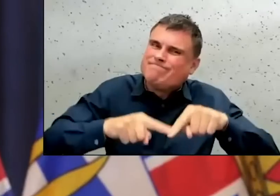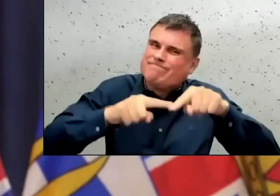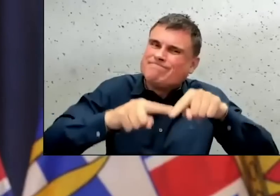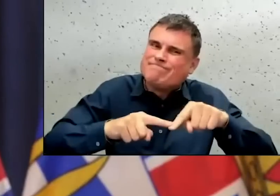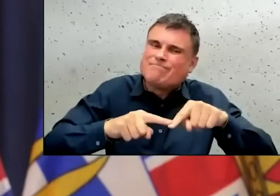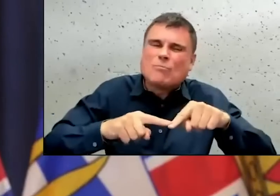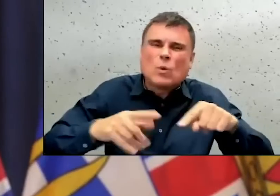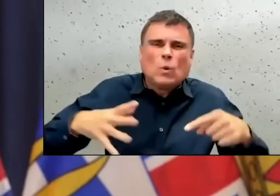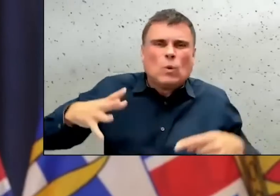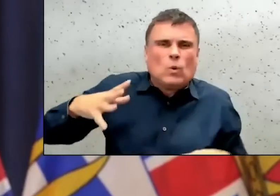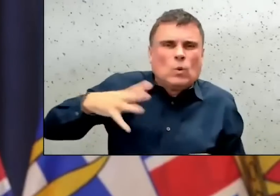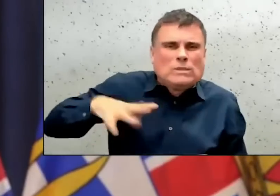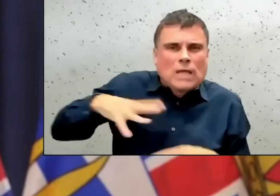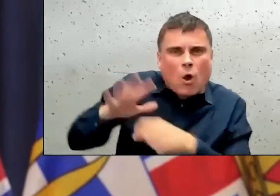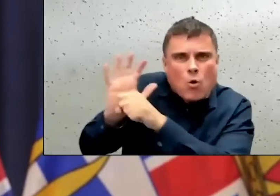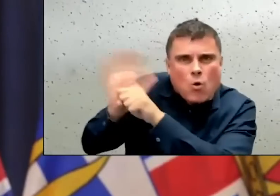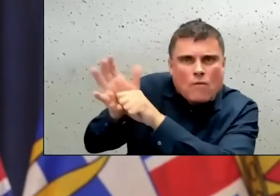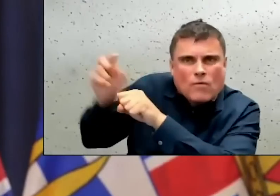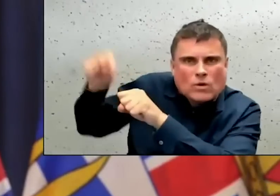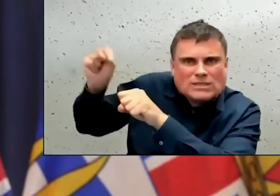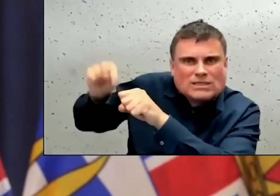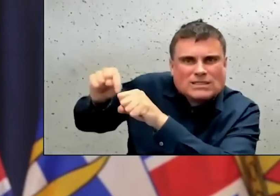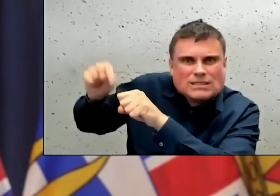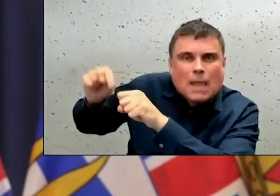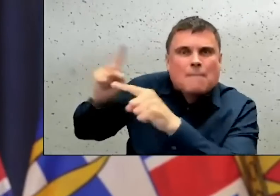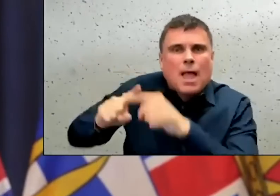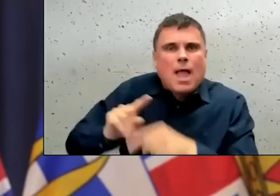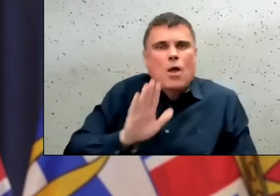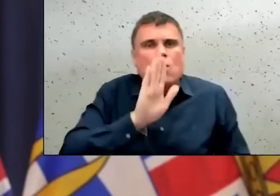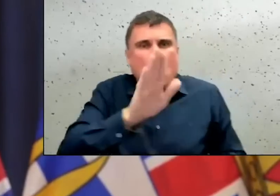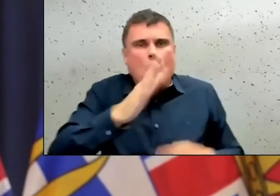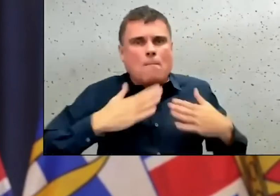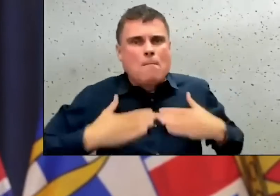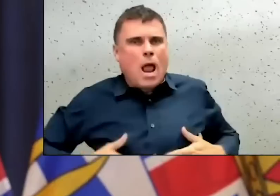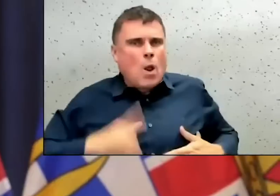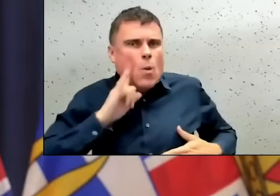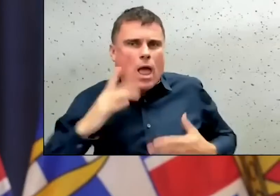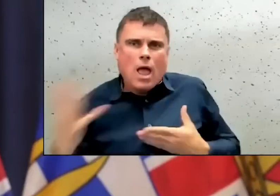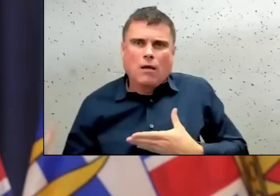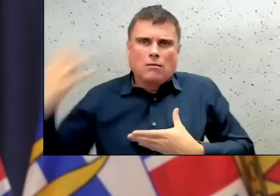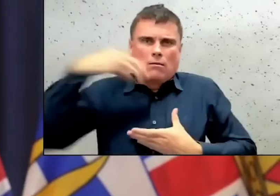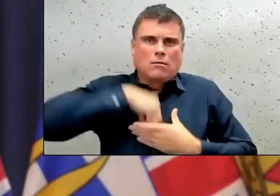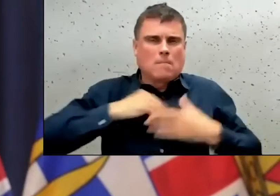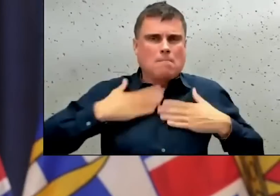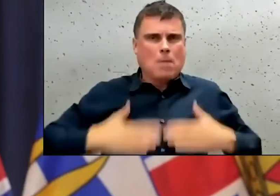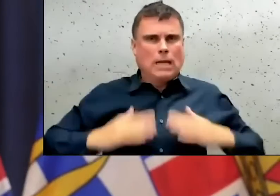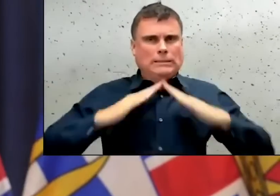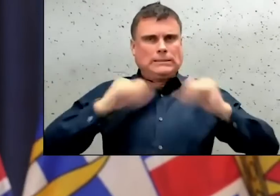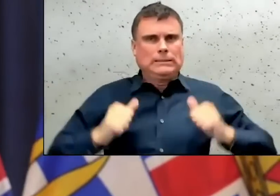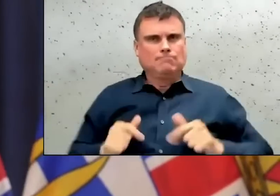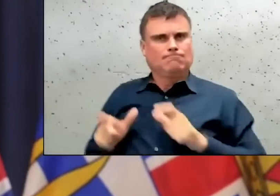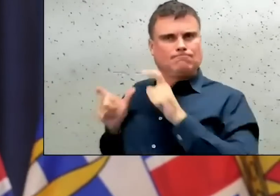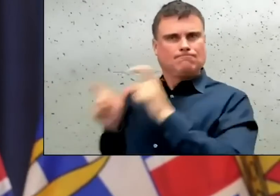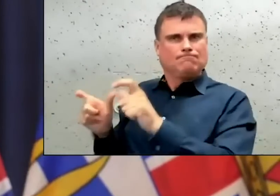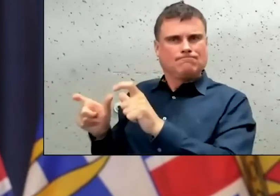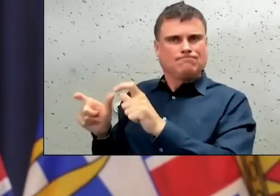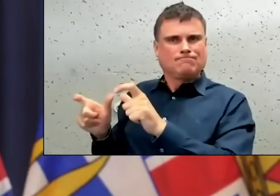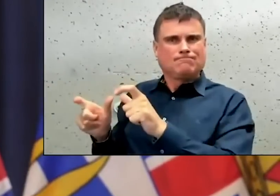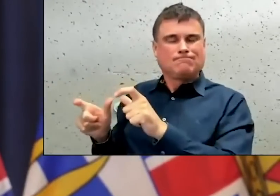strength of your immune system. And there have been some small studies that have showed that some people do have very long and durable